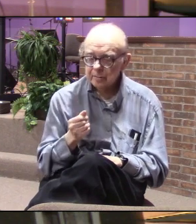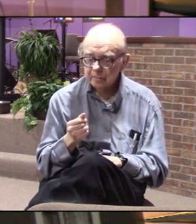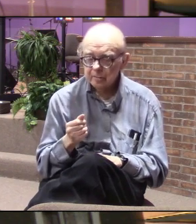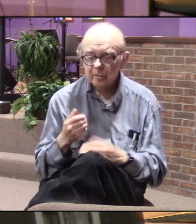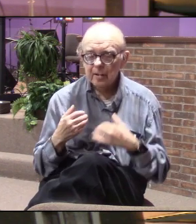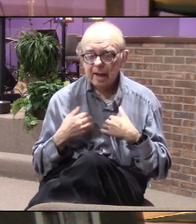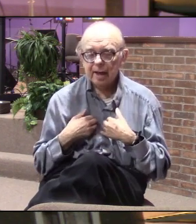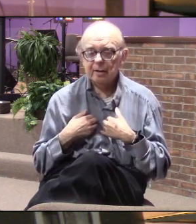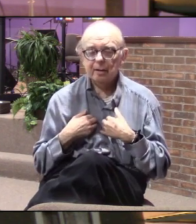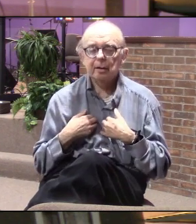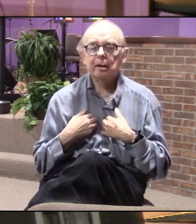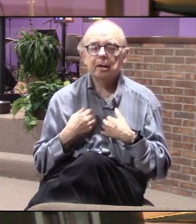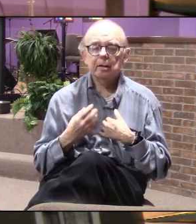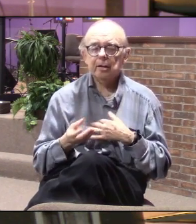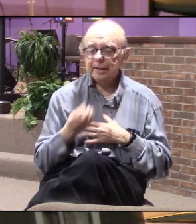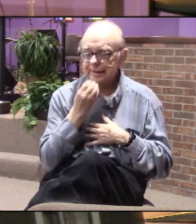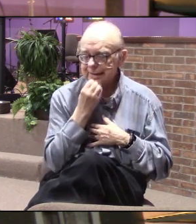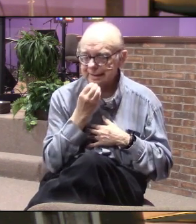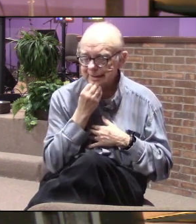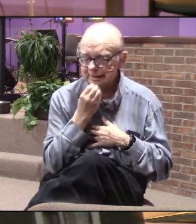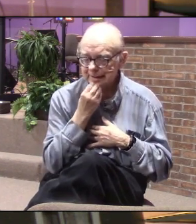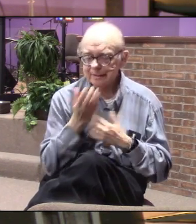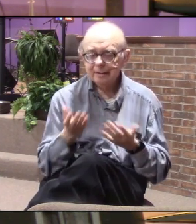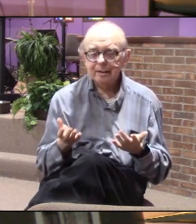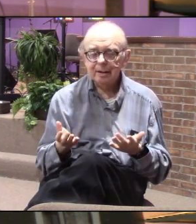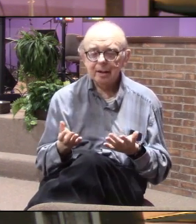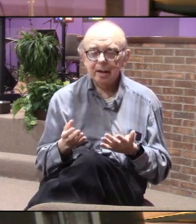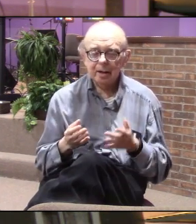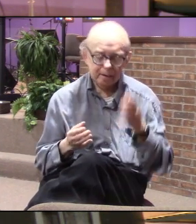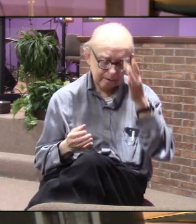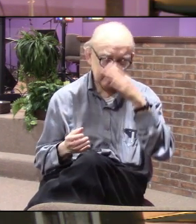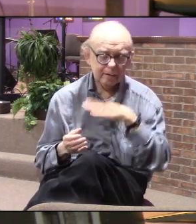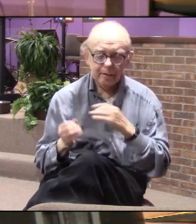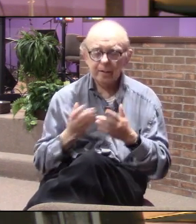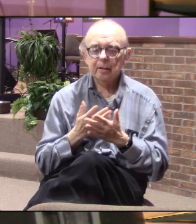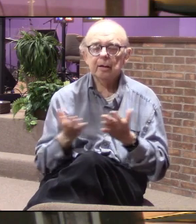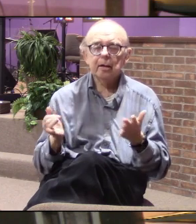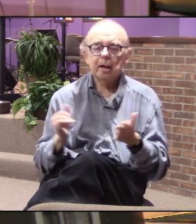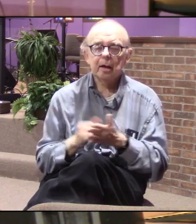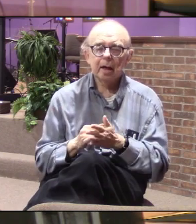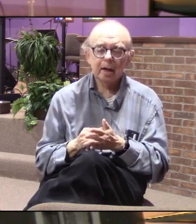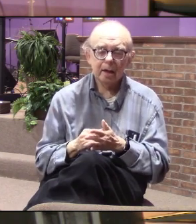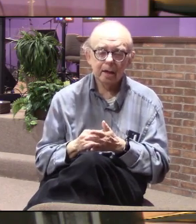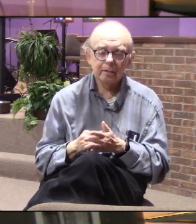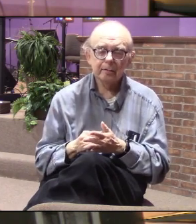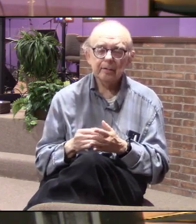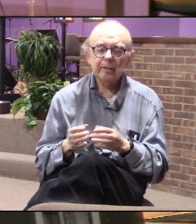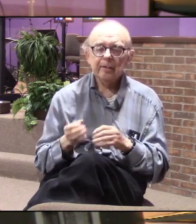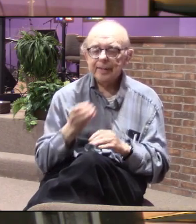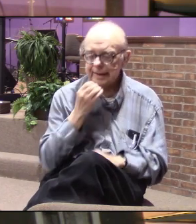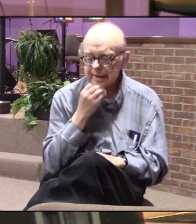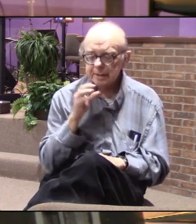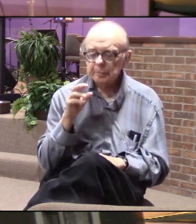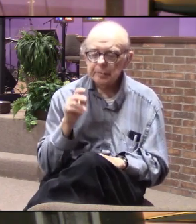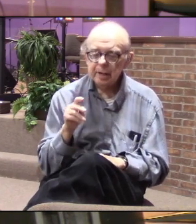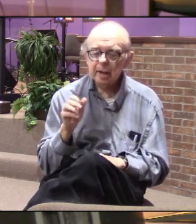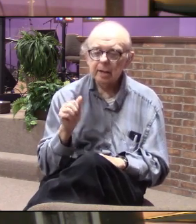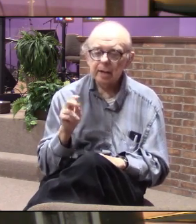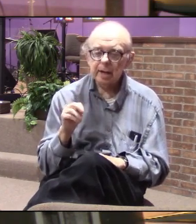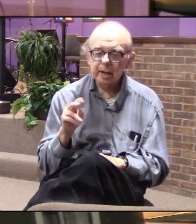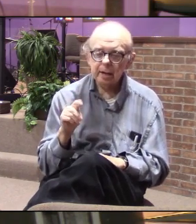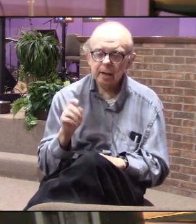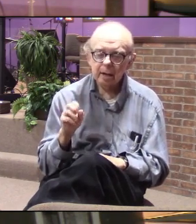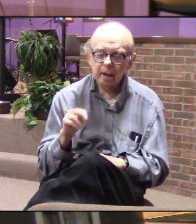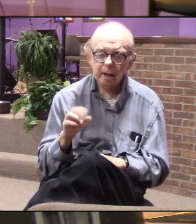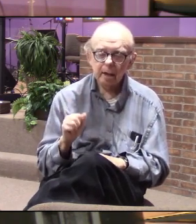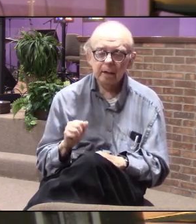up eating, man or things like that. They eat plankton and stuff,